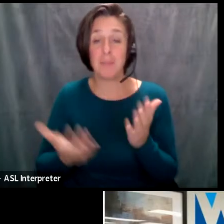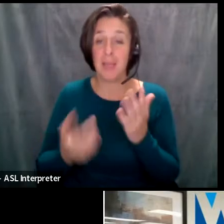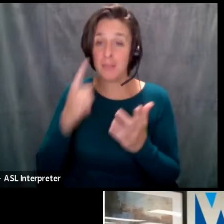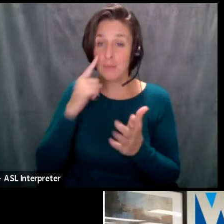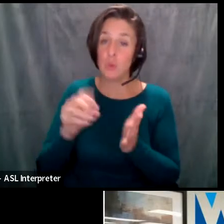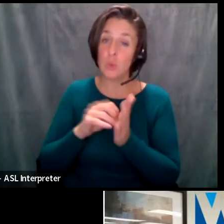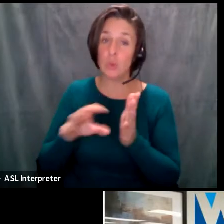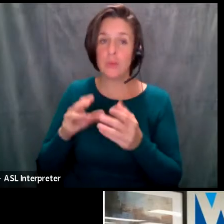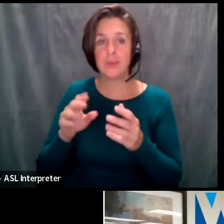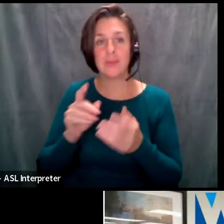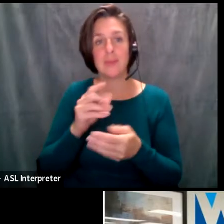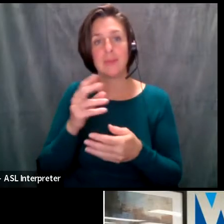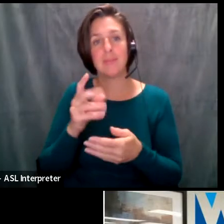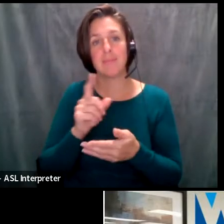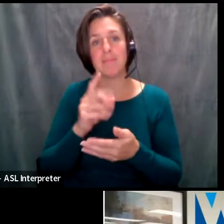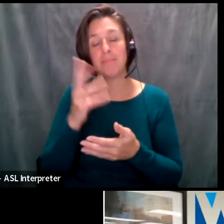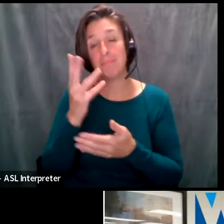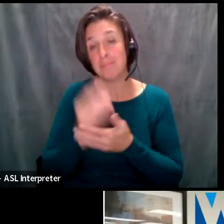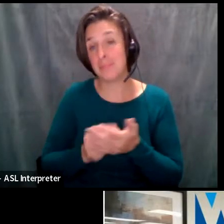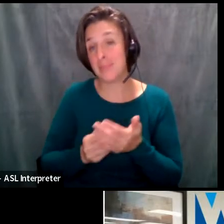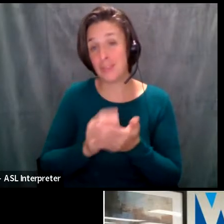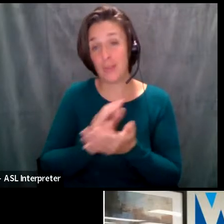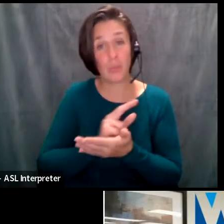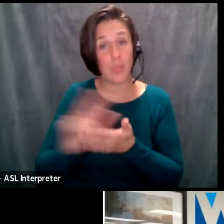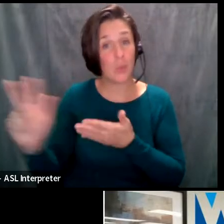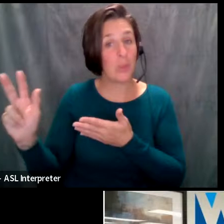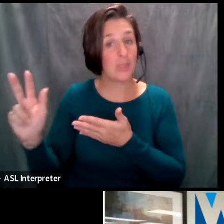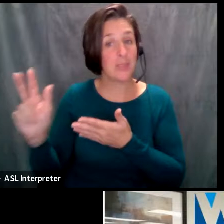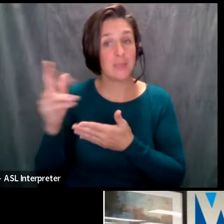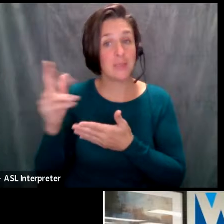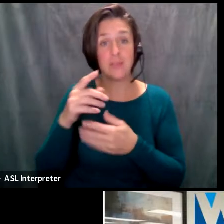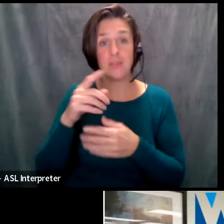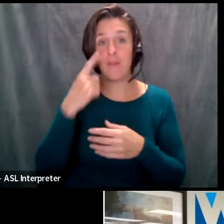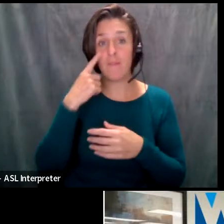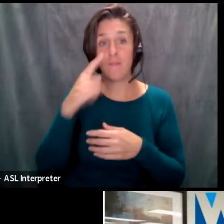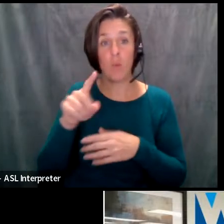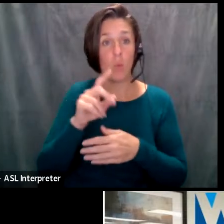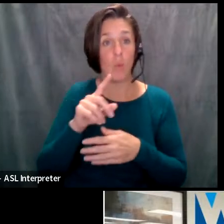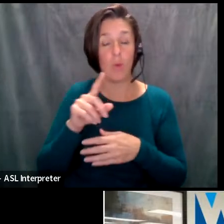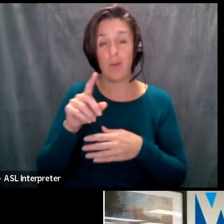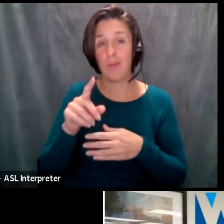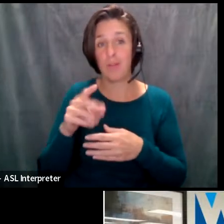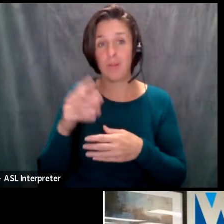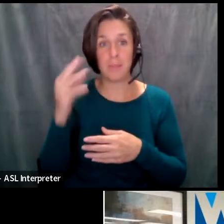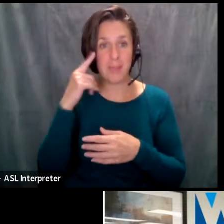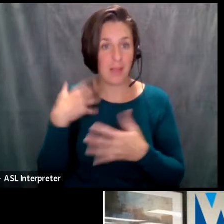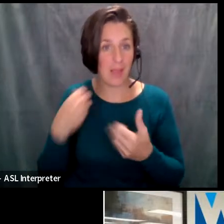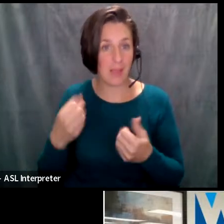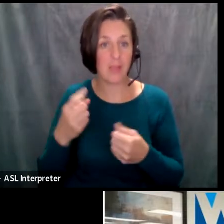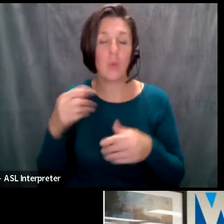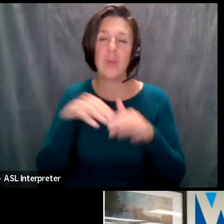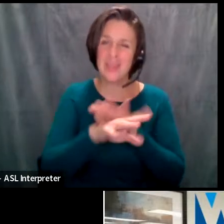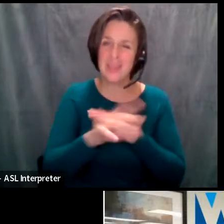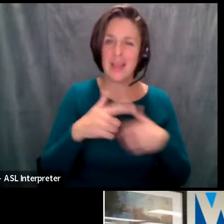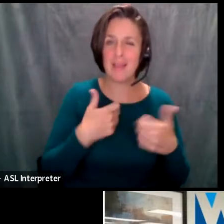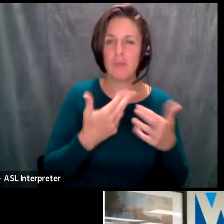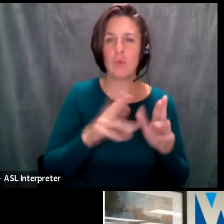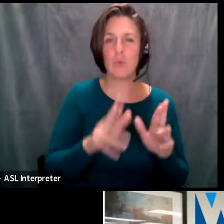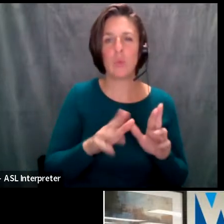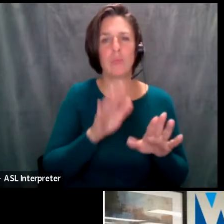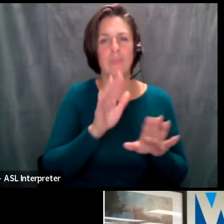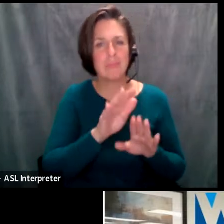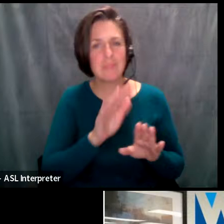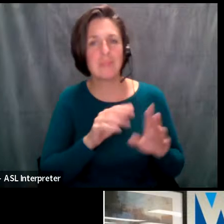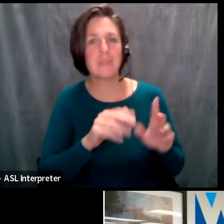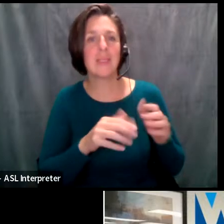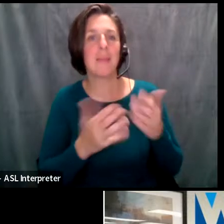let's say, 3 weeks straight of school for mental health reasons, getting into the living room, talking to the family, getting the student to start attending just twice